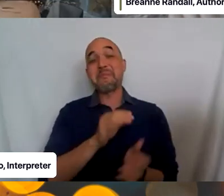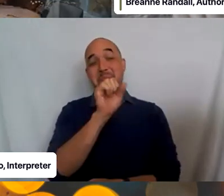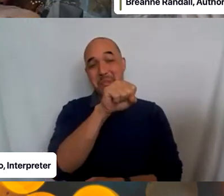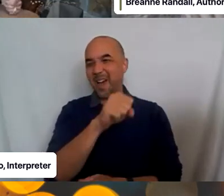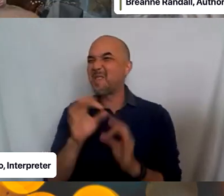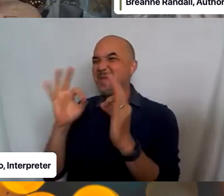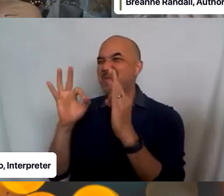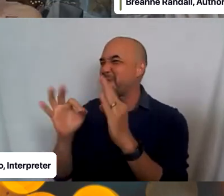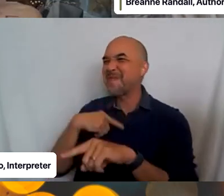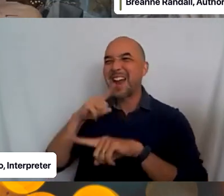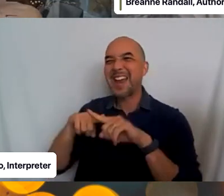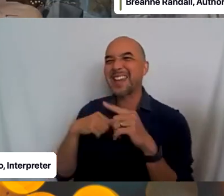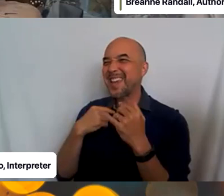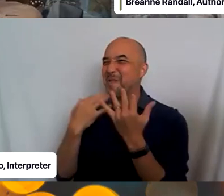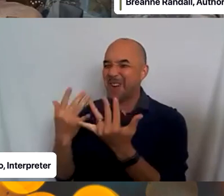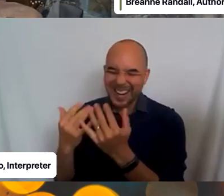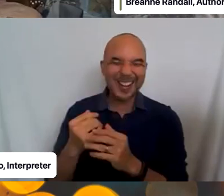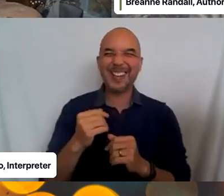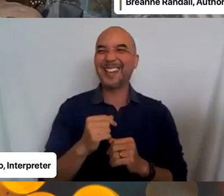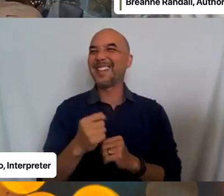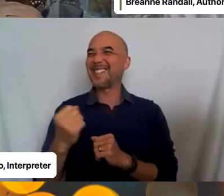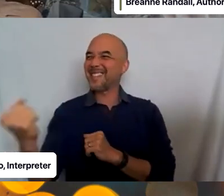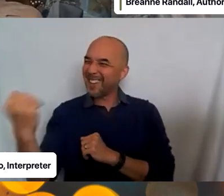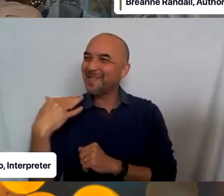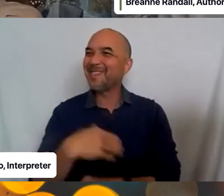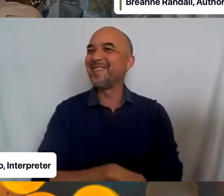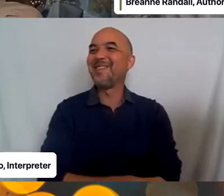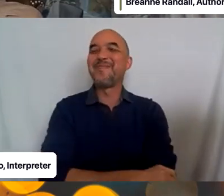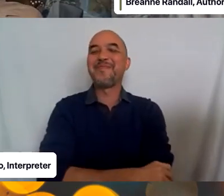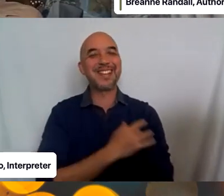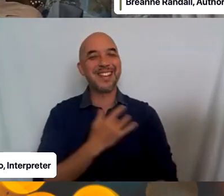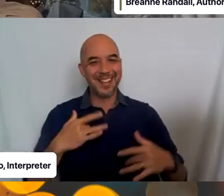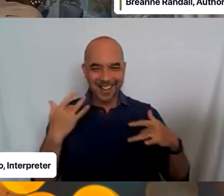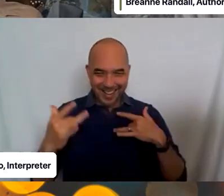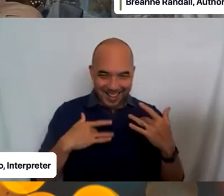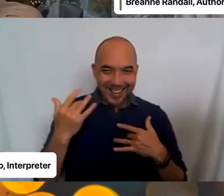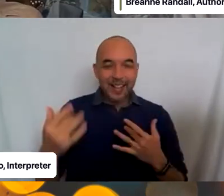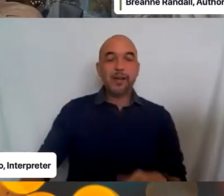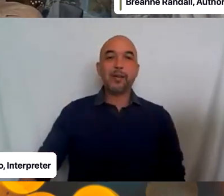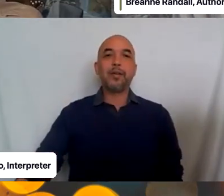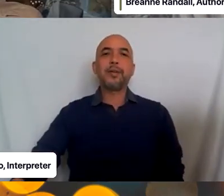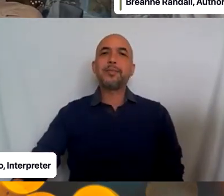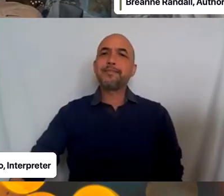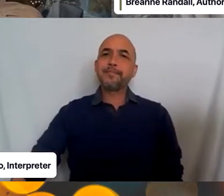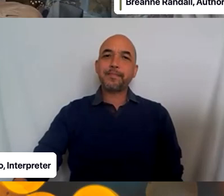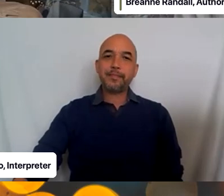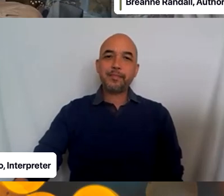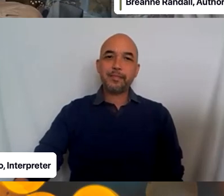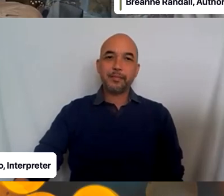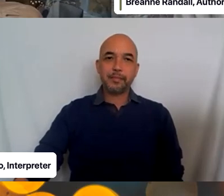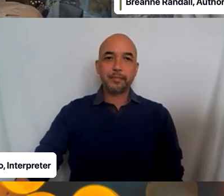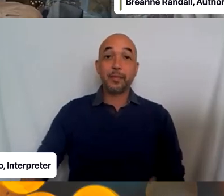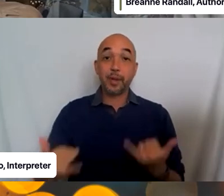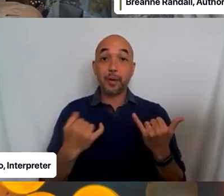can't wait. Send me an arc. I would love that. That's exciting. Well, so I'm so curious about, I